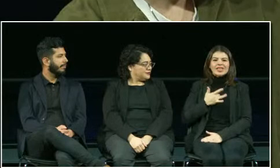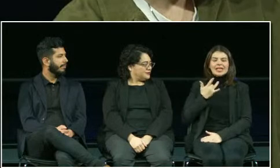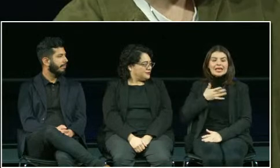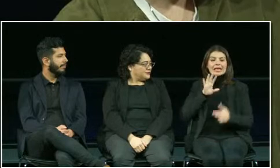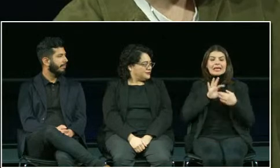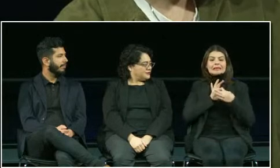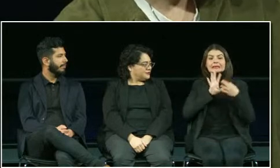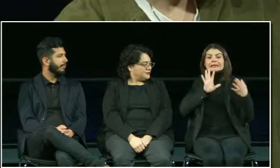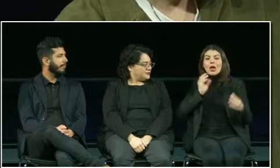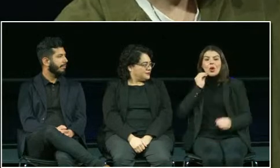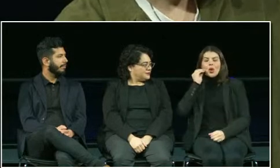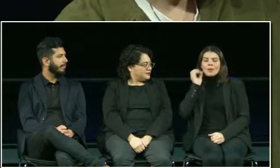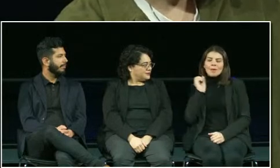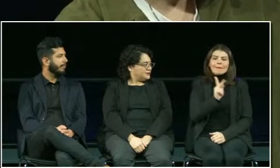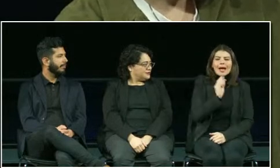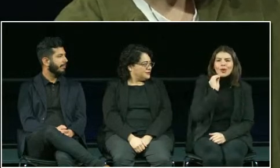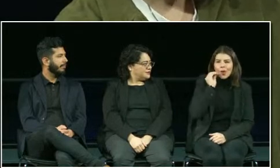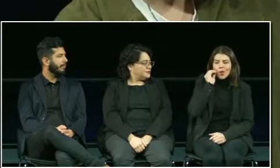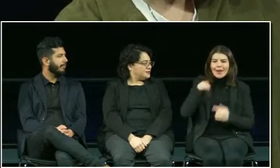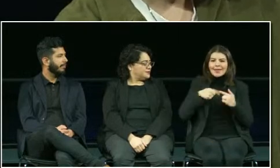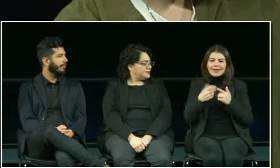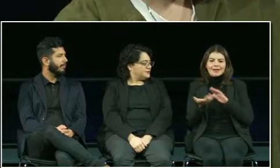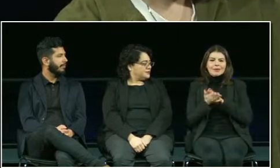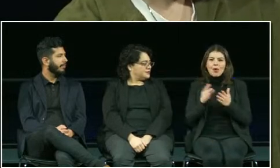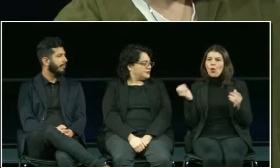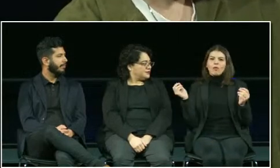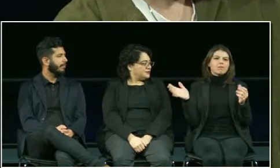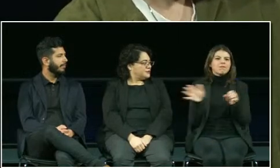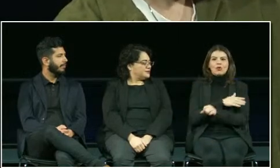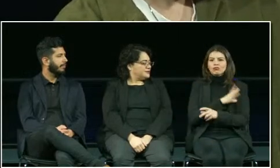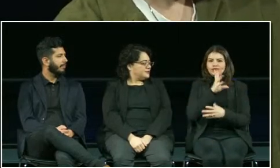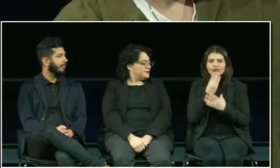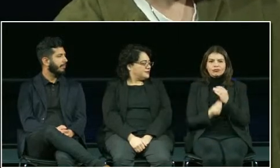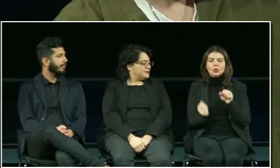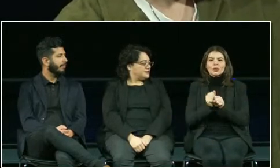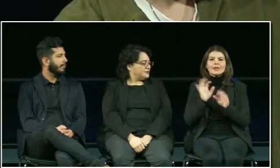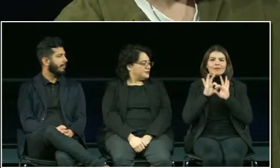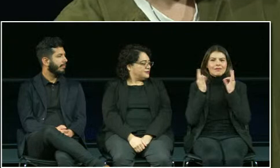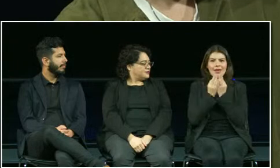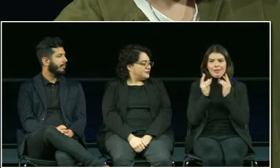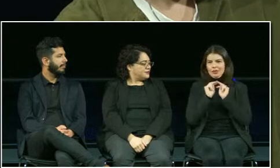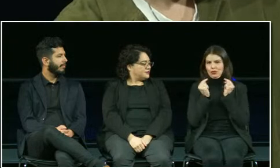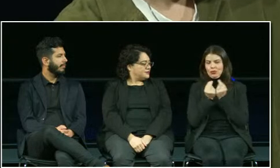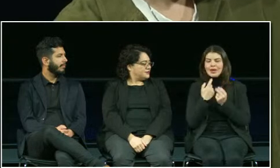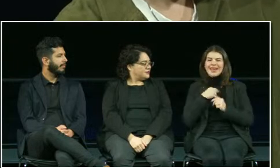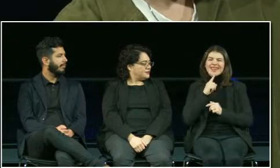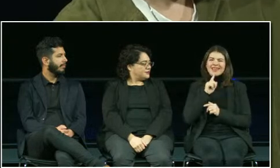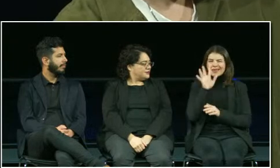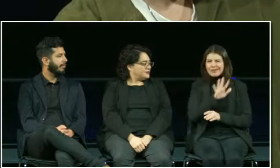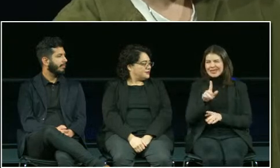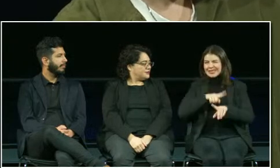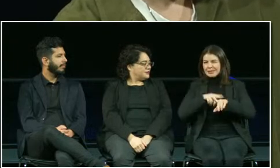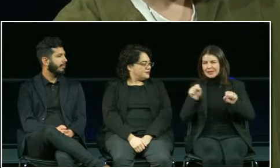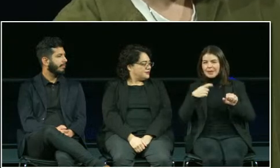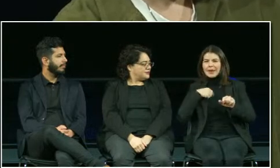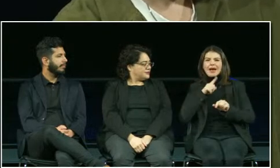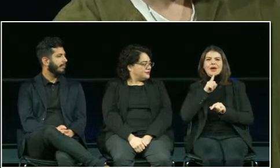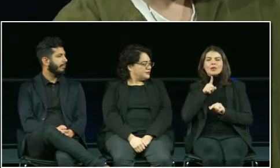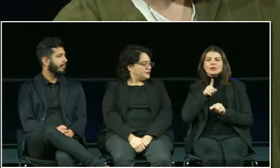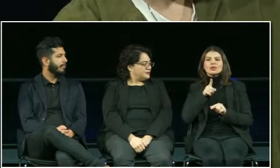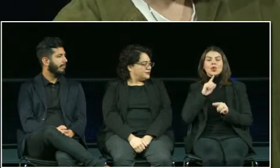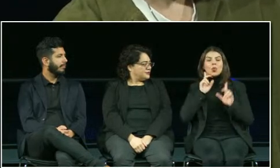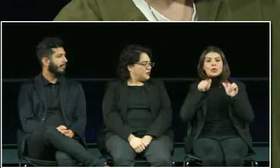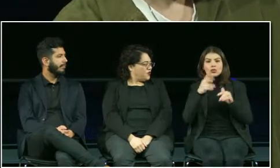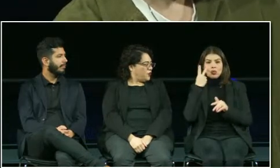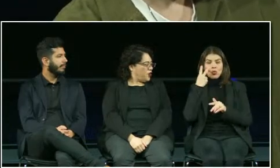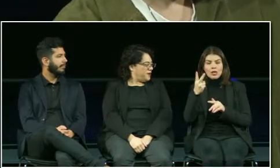home, returning home, and being sort of flung back into the family unit. And in around about that time, I'd been to a football match with my dad